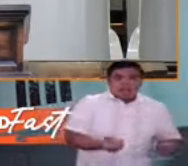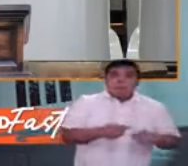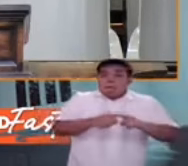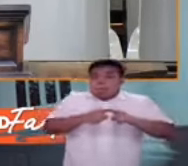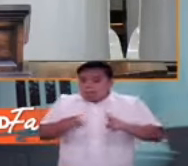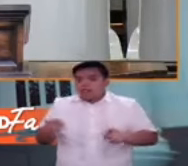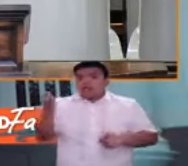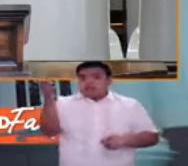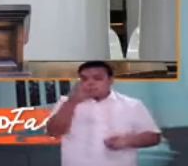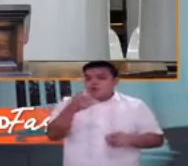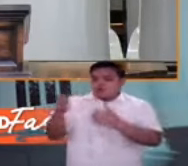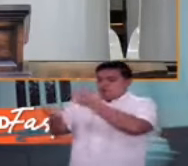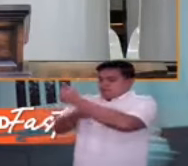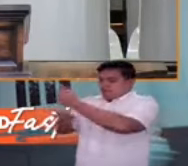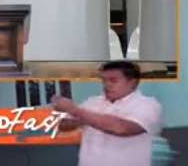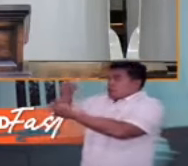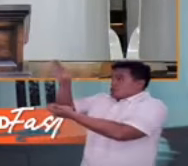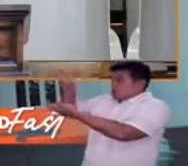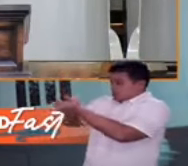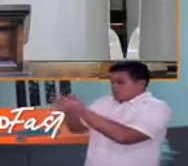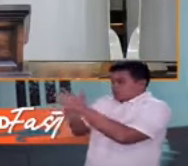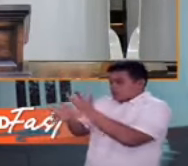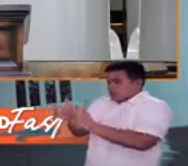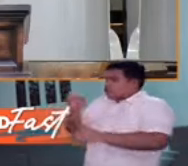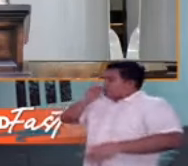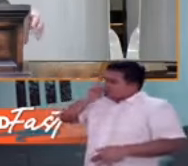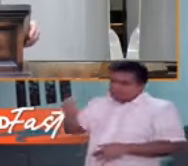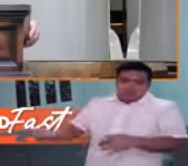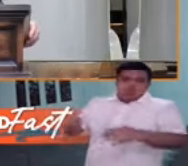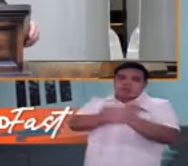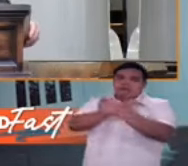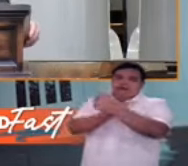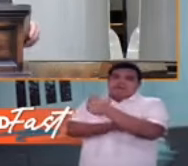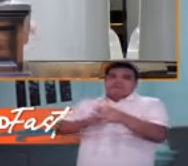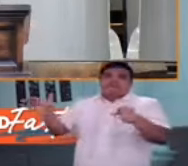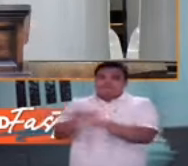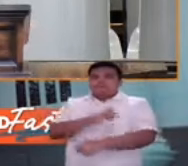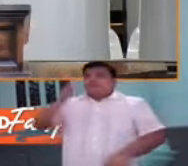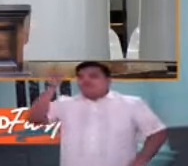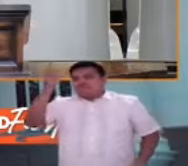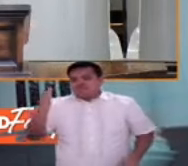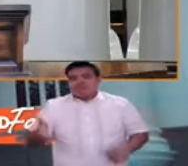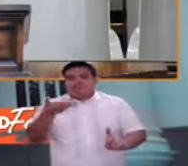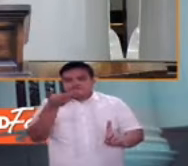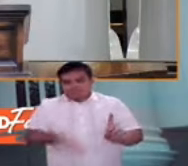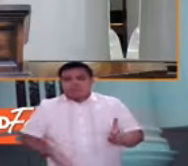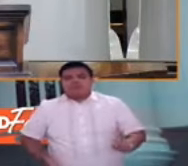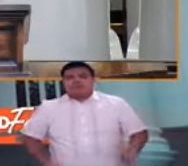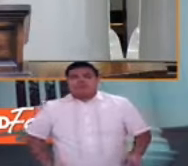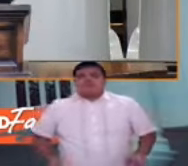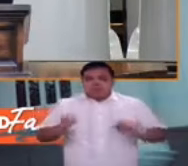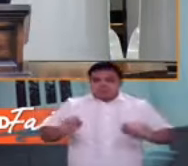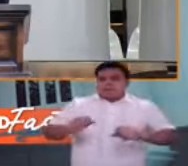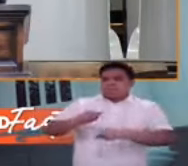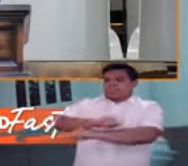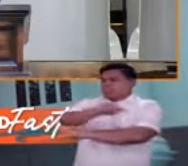you are following the precepts of the Word of God, you are a powerful person. You can make an impact, a